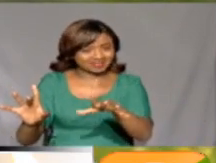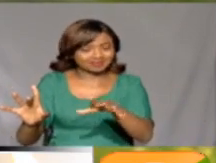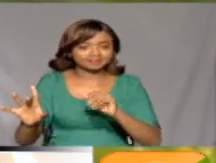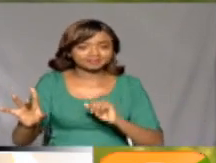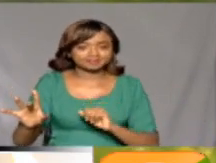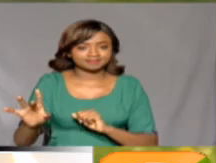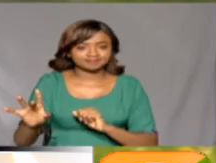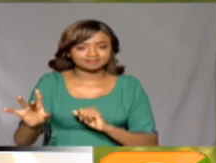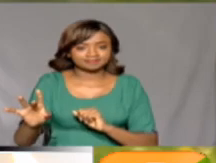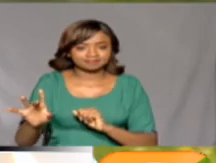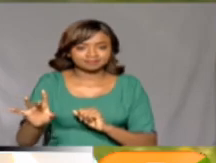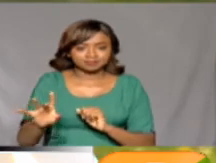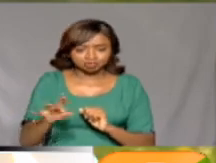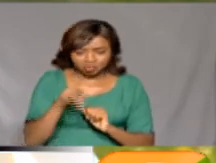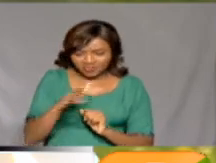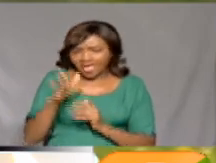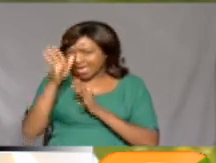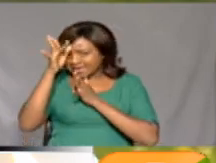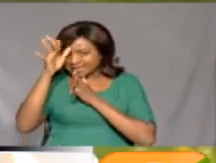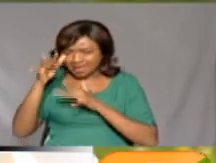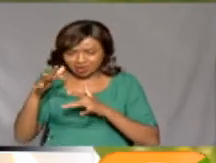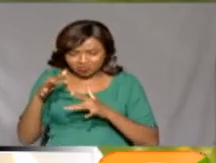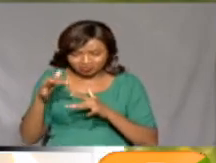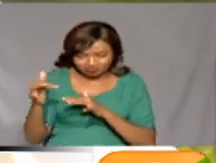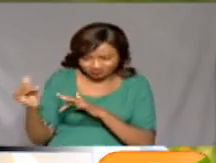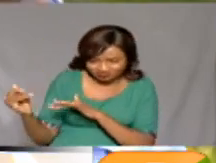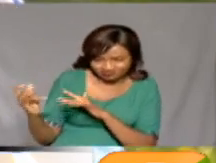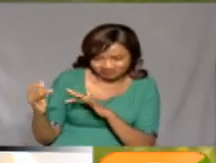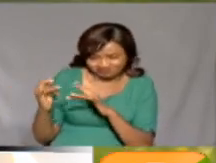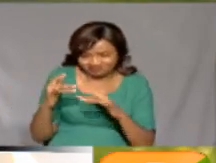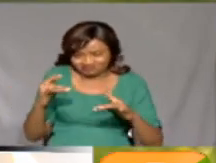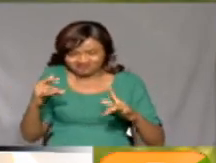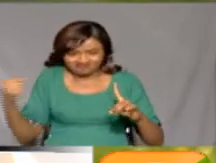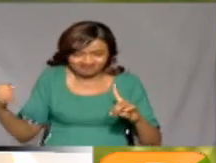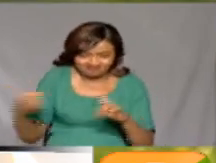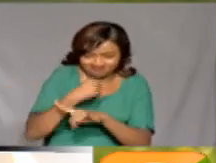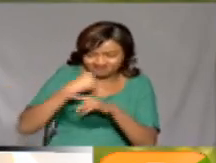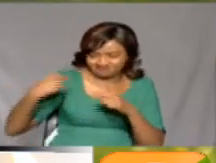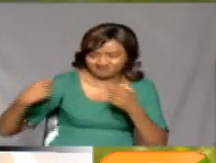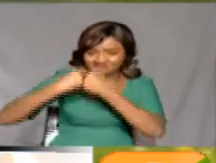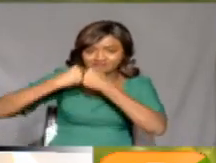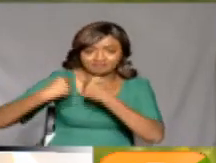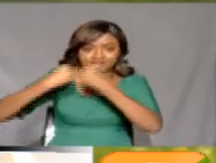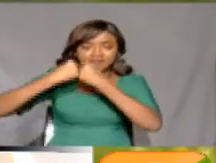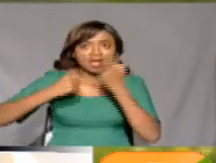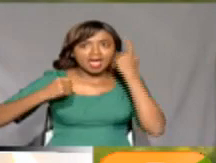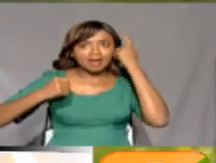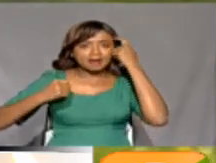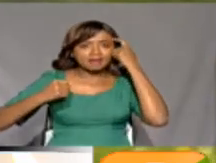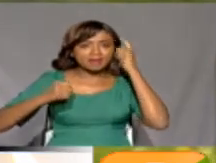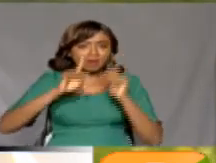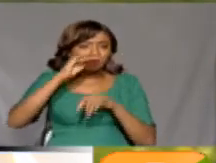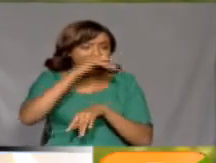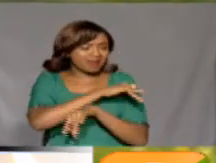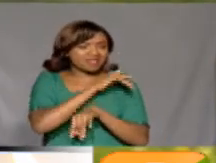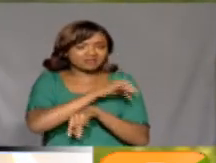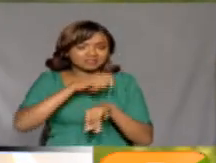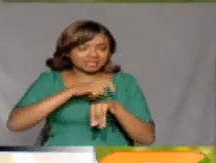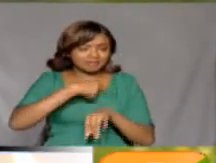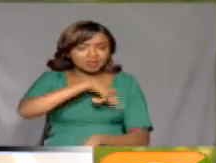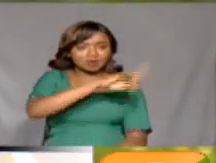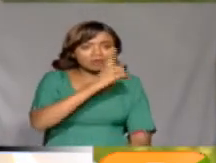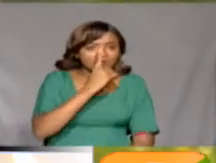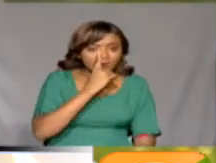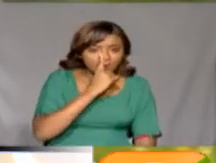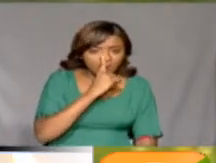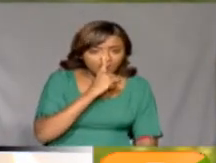In KANU. I remember one evening going to Moi's cabernet residence, because there was too much confusion. Nobody